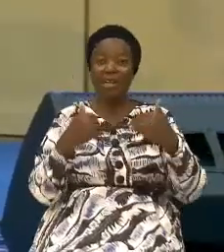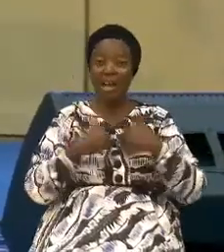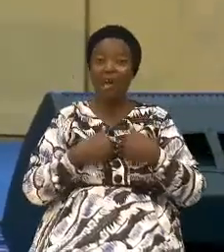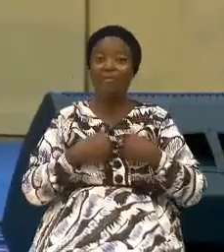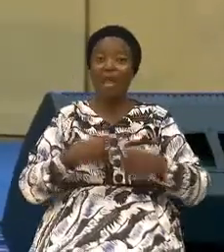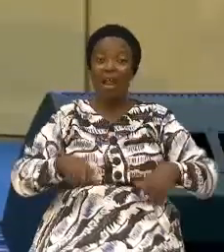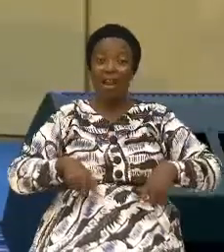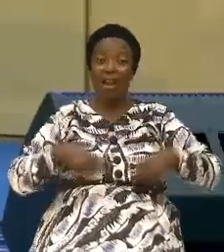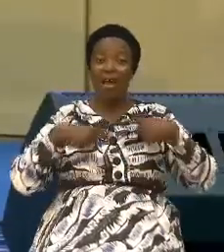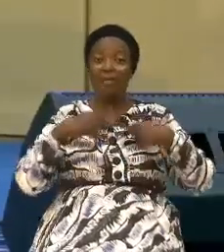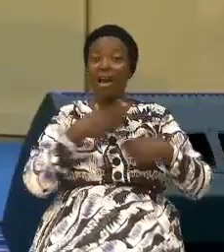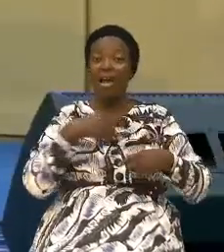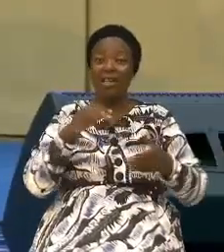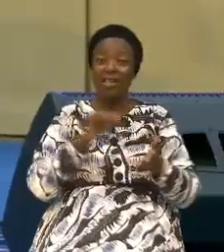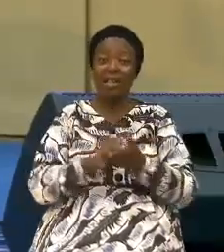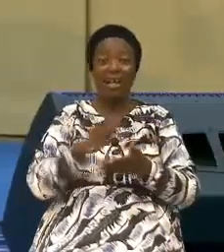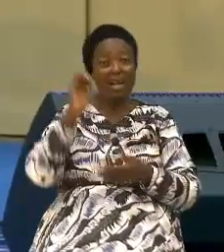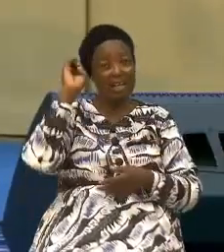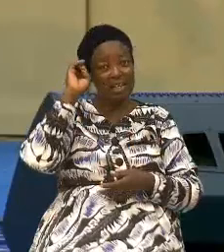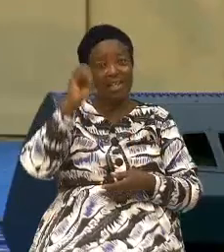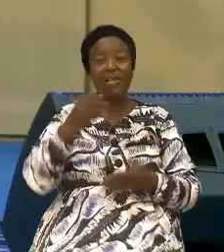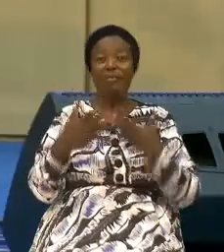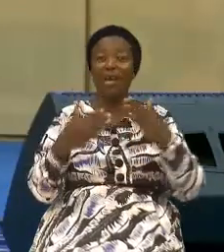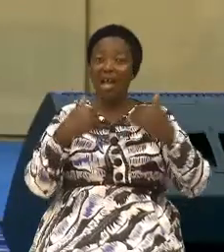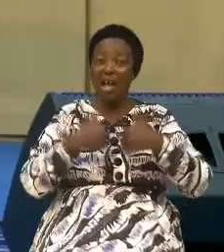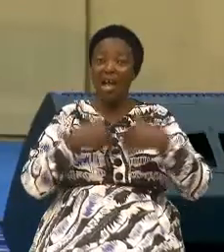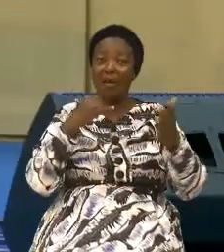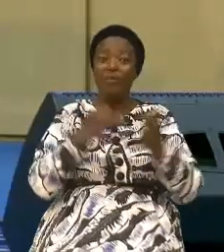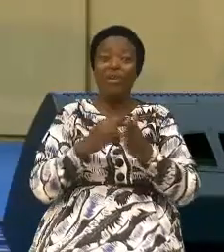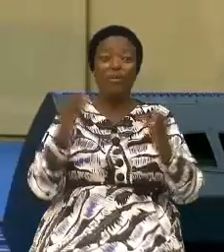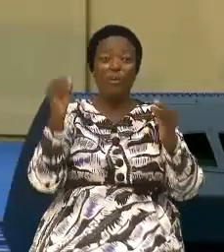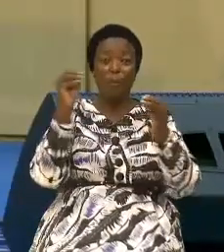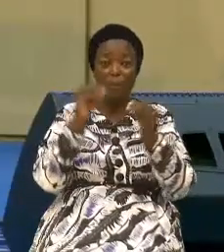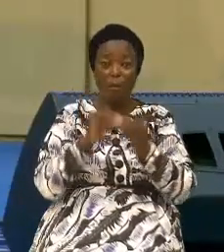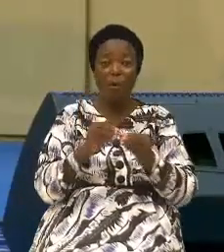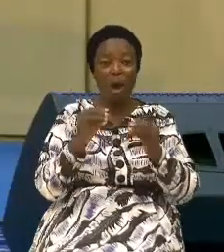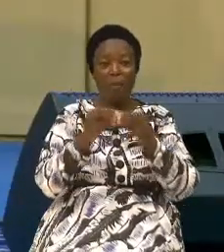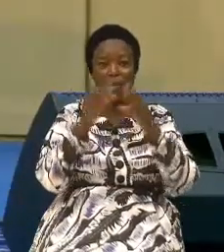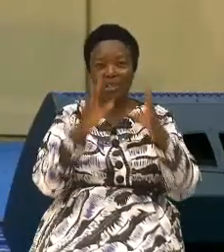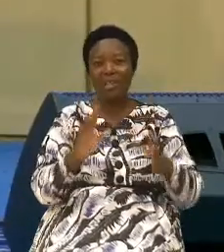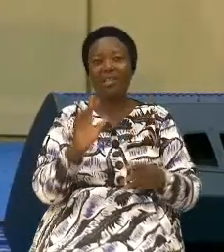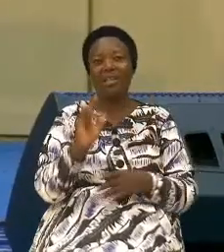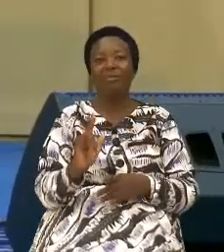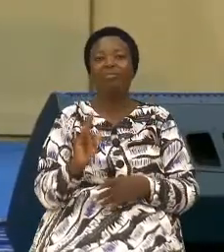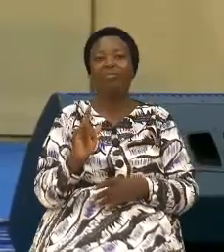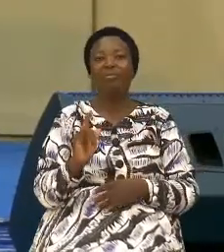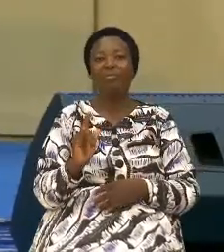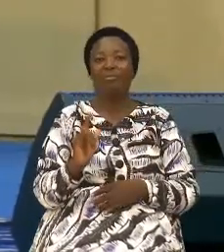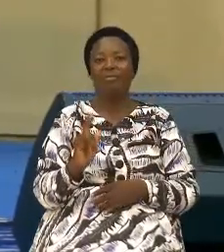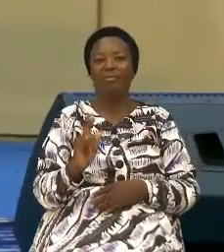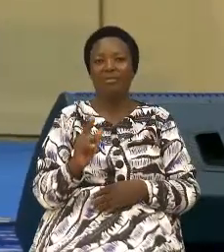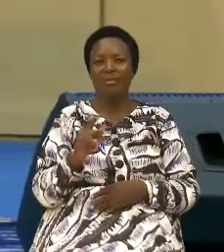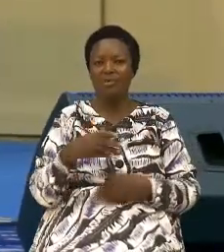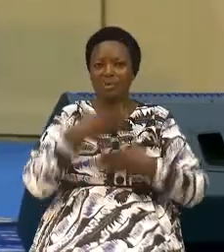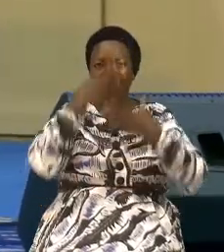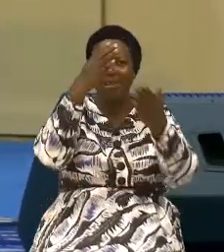that she might have it more abundantly. I didn't hear your